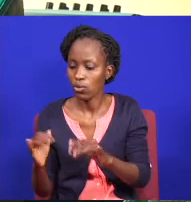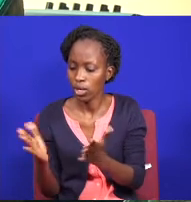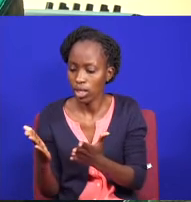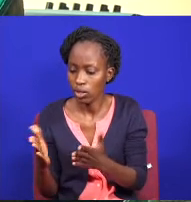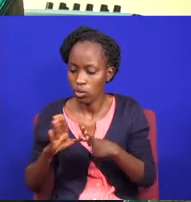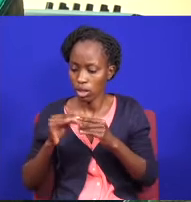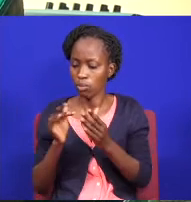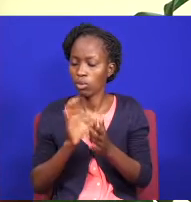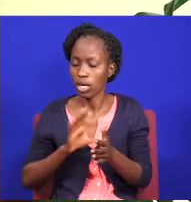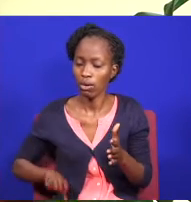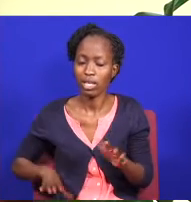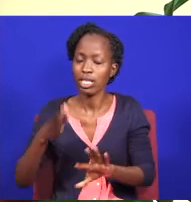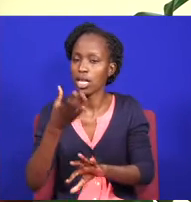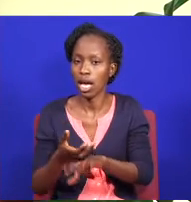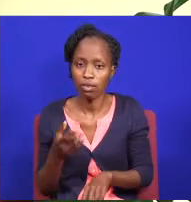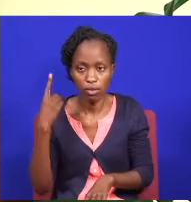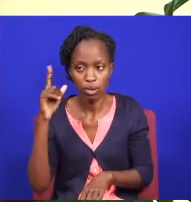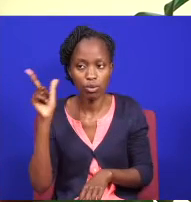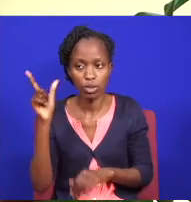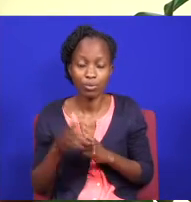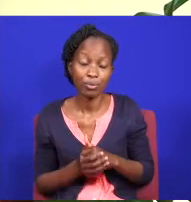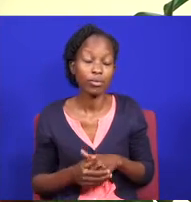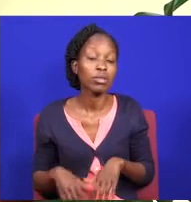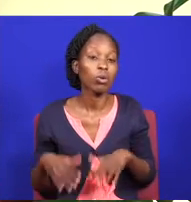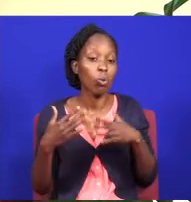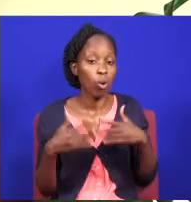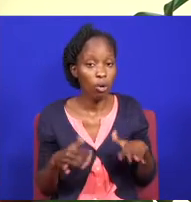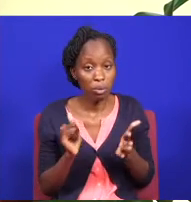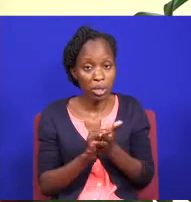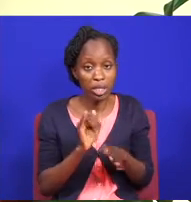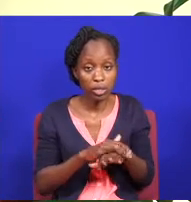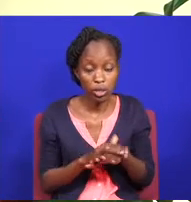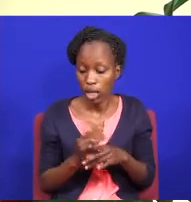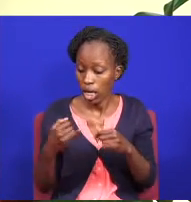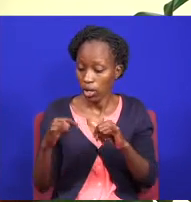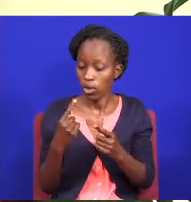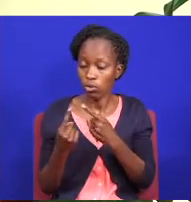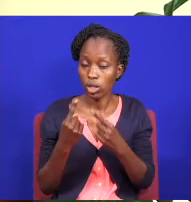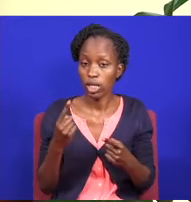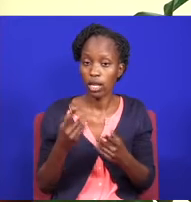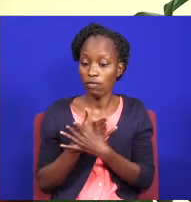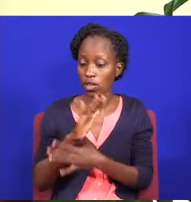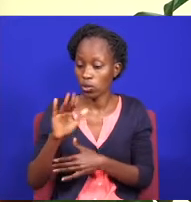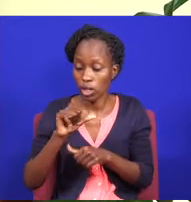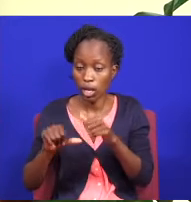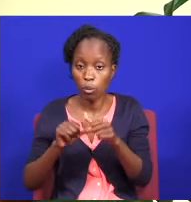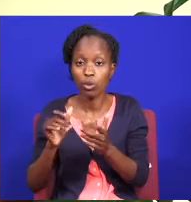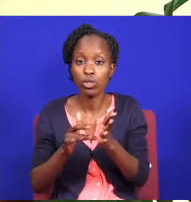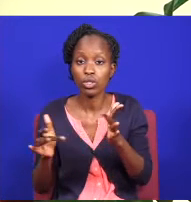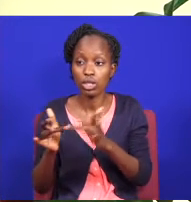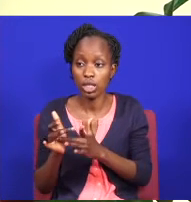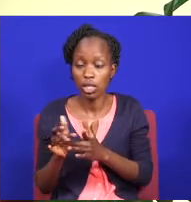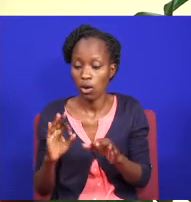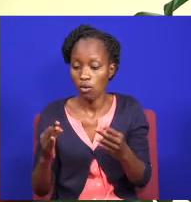listen. Wow, that's a good one. You are trying to tell about Jesus, people about Jesus, your friends or your